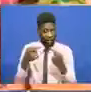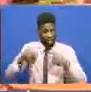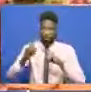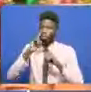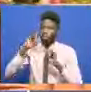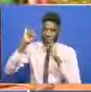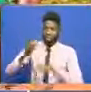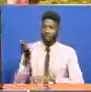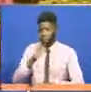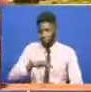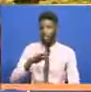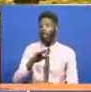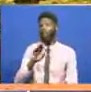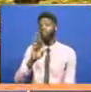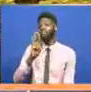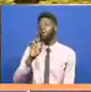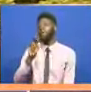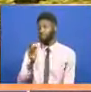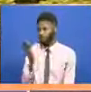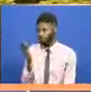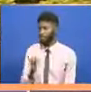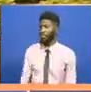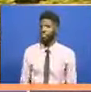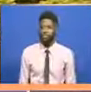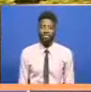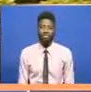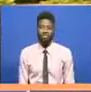to you, Ben Troy Njue.